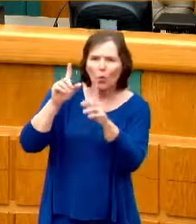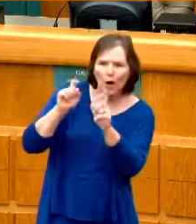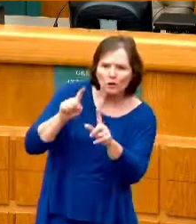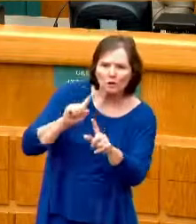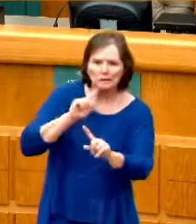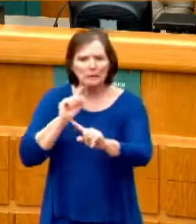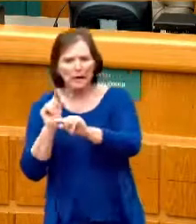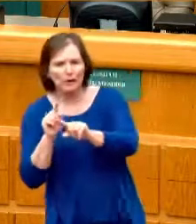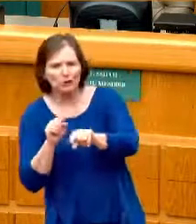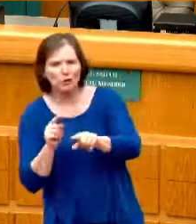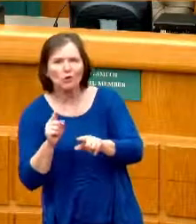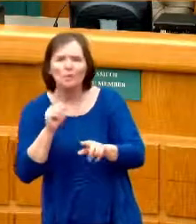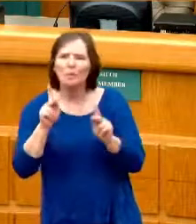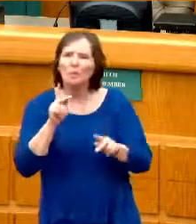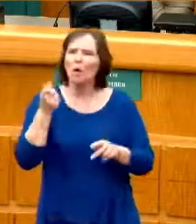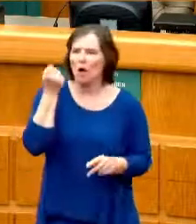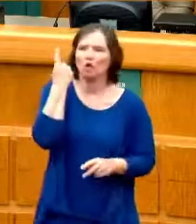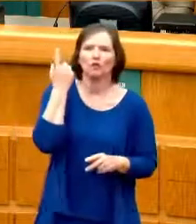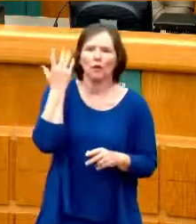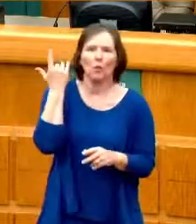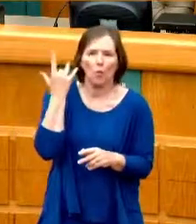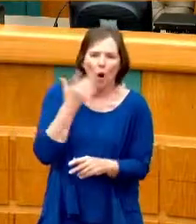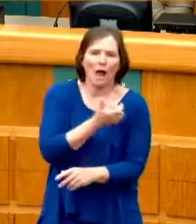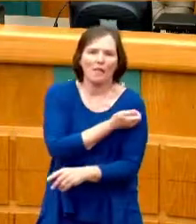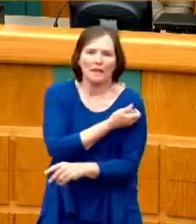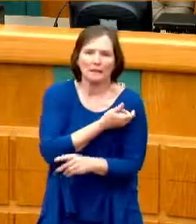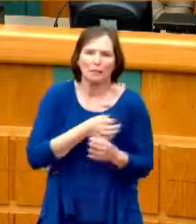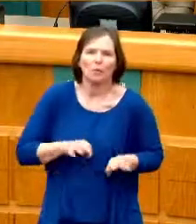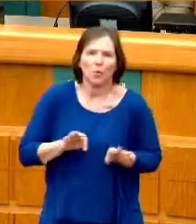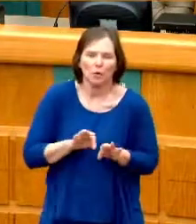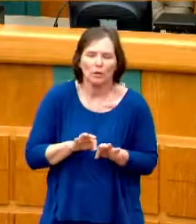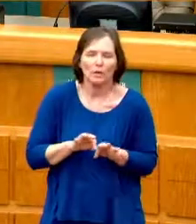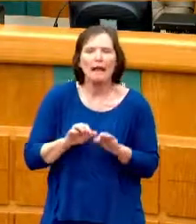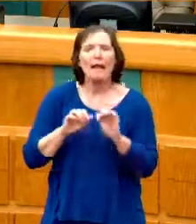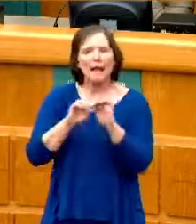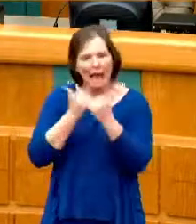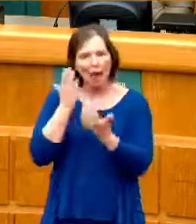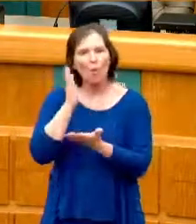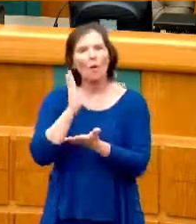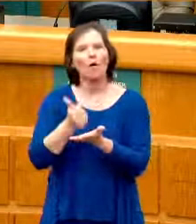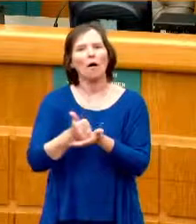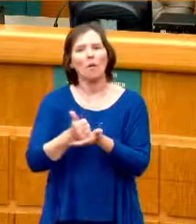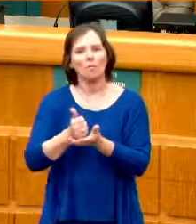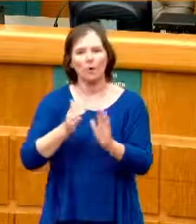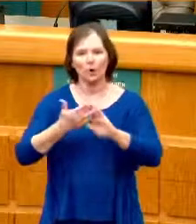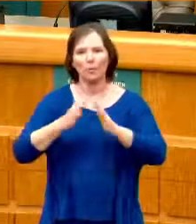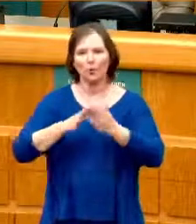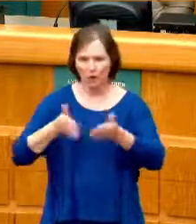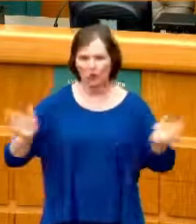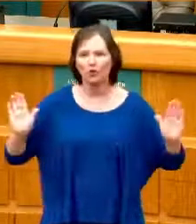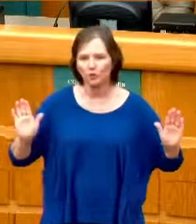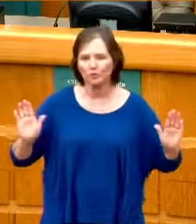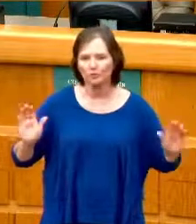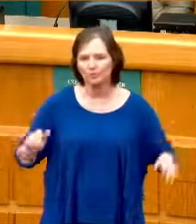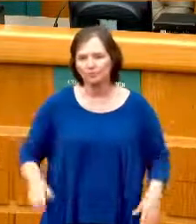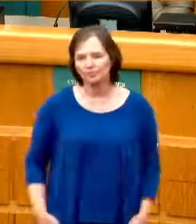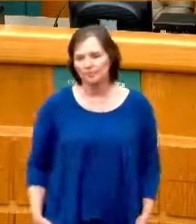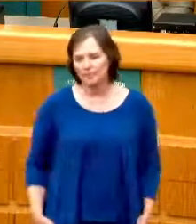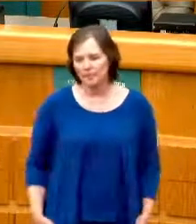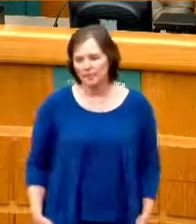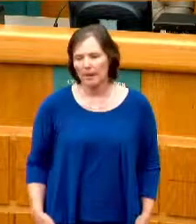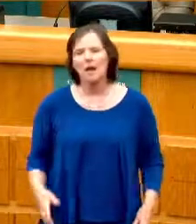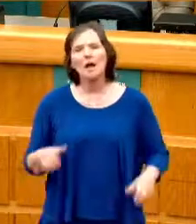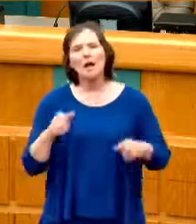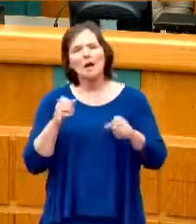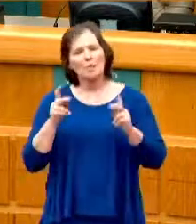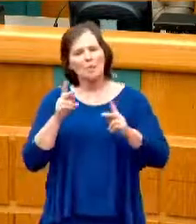community is when we achieve that herd immunity. So a lot of people have asked about the differences